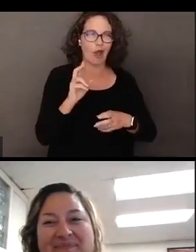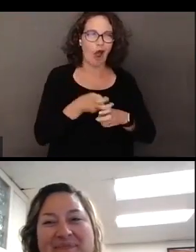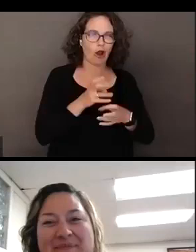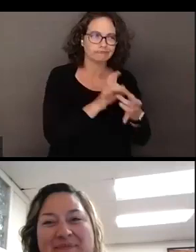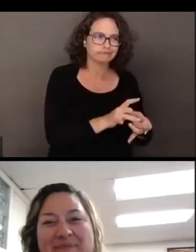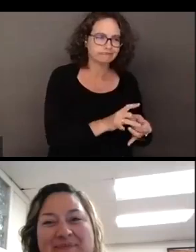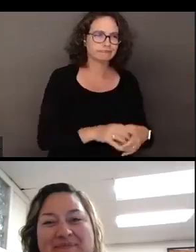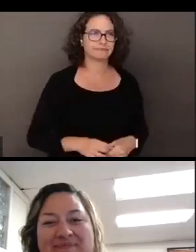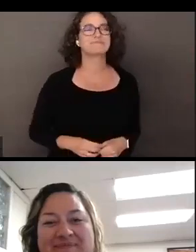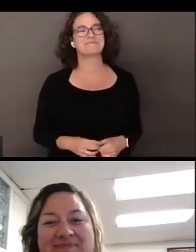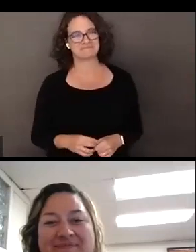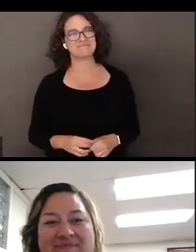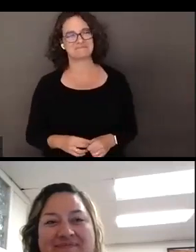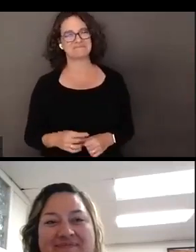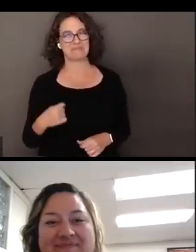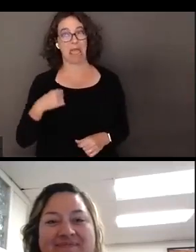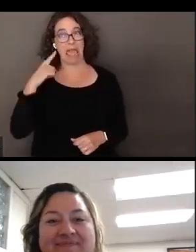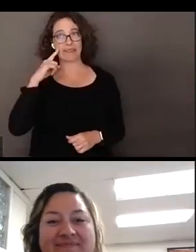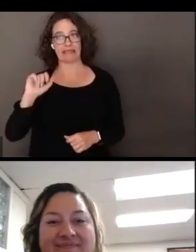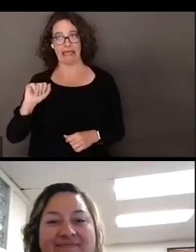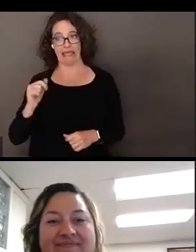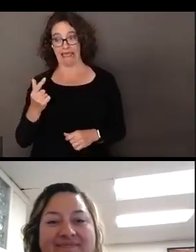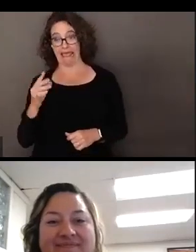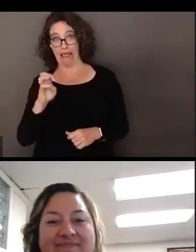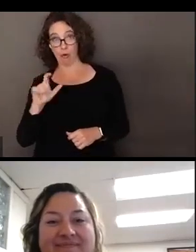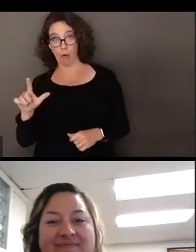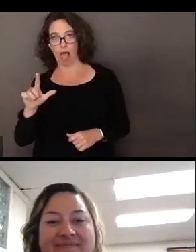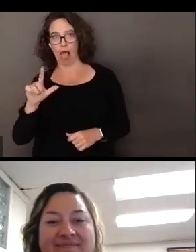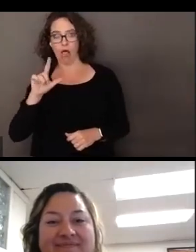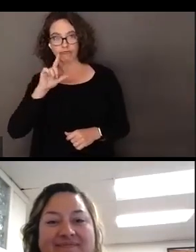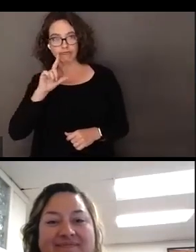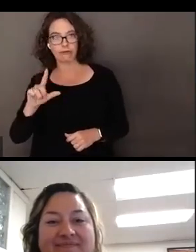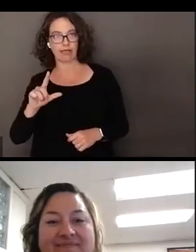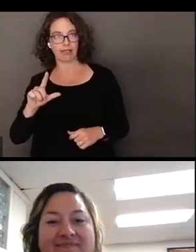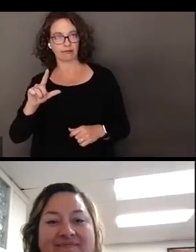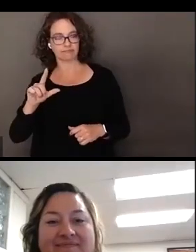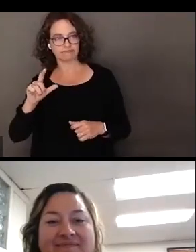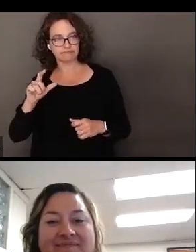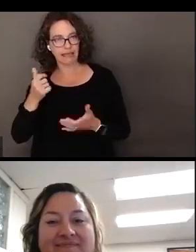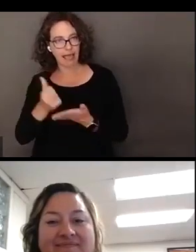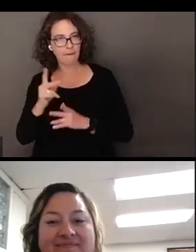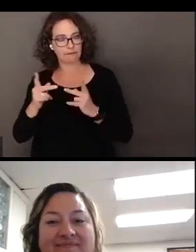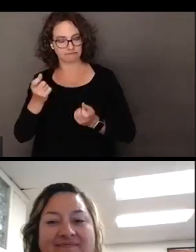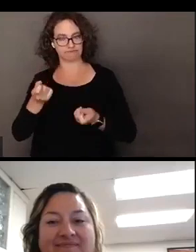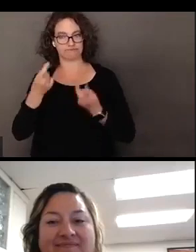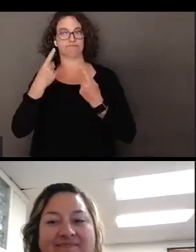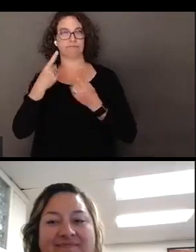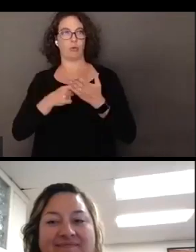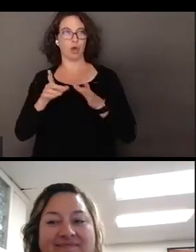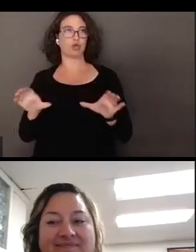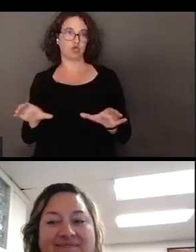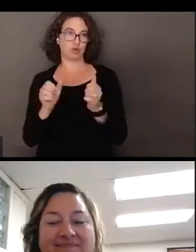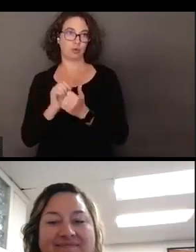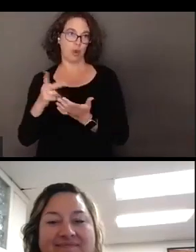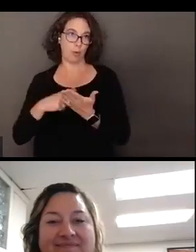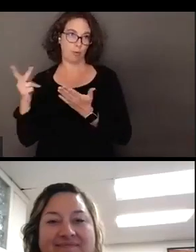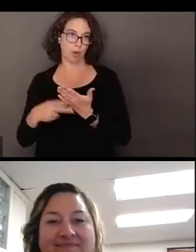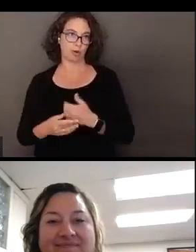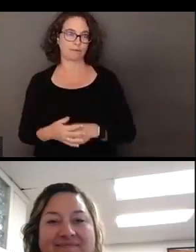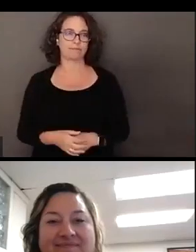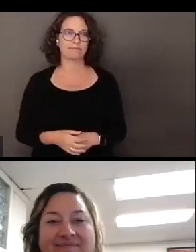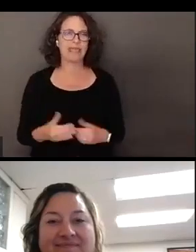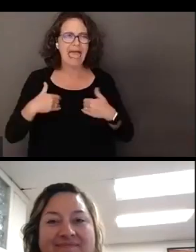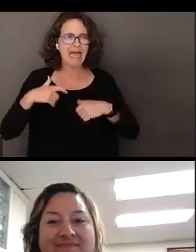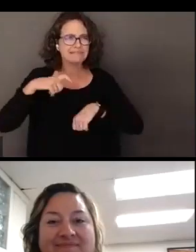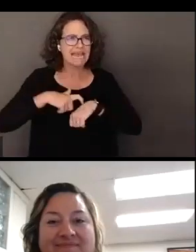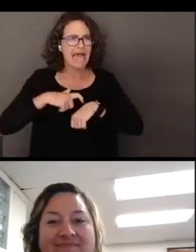Thanks. Yeah, I think AgWell really captures what you're trying to do with your program. So I think we have time for